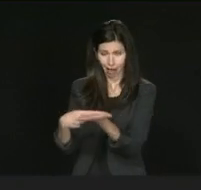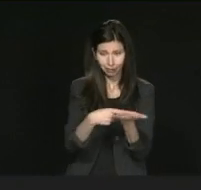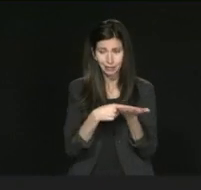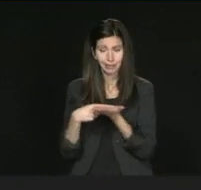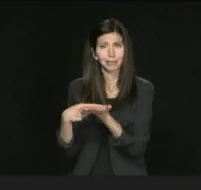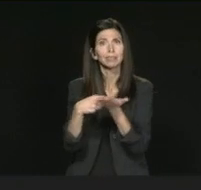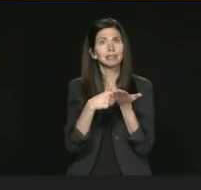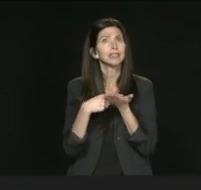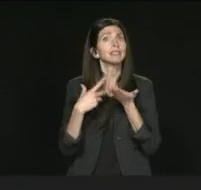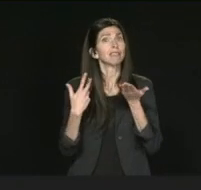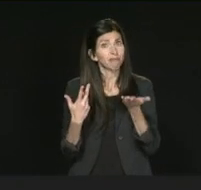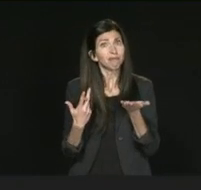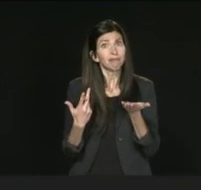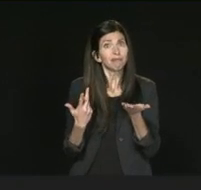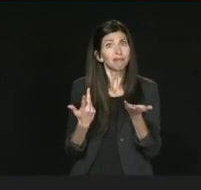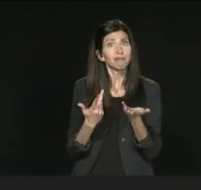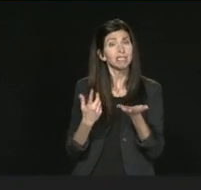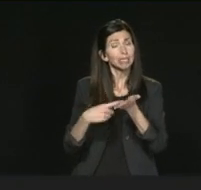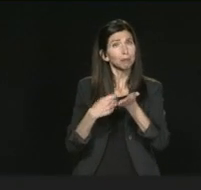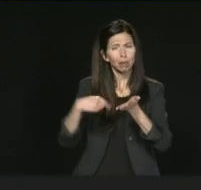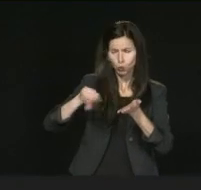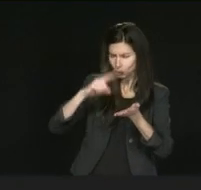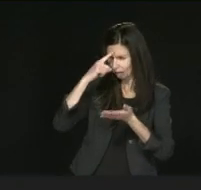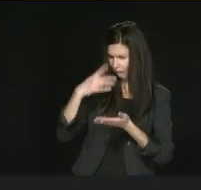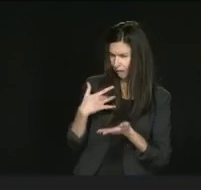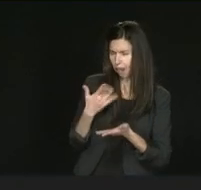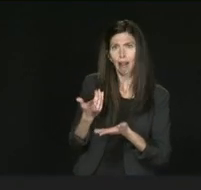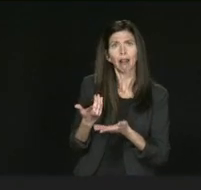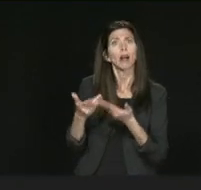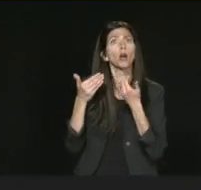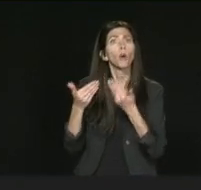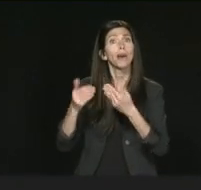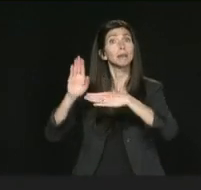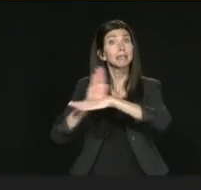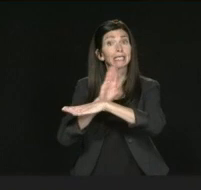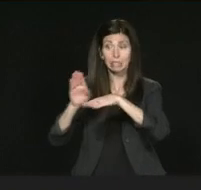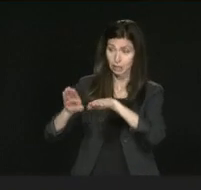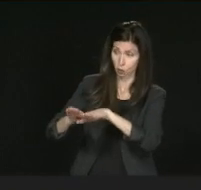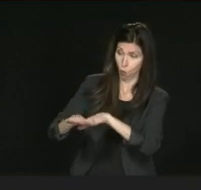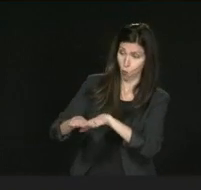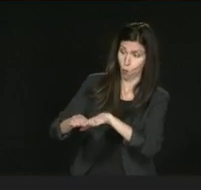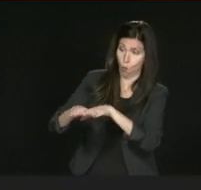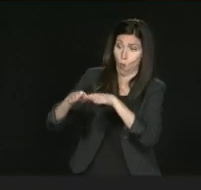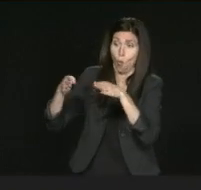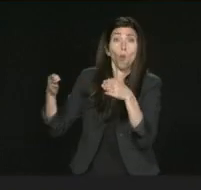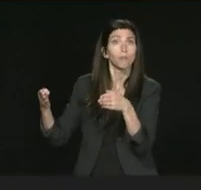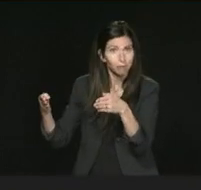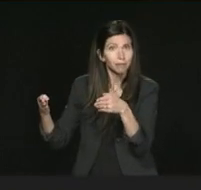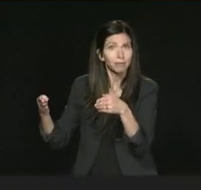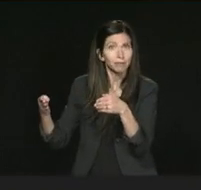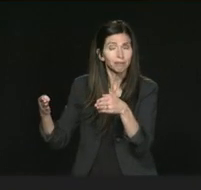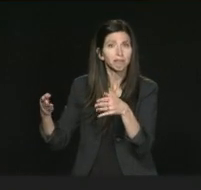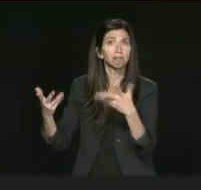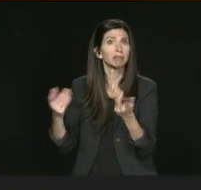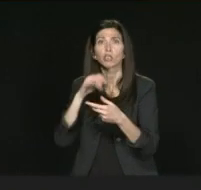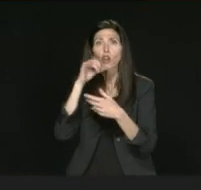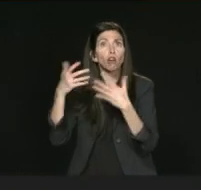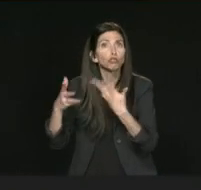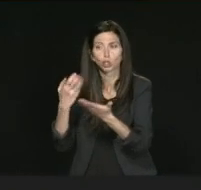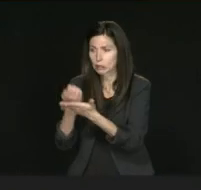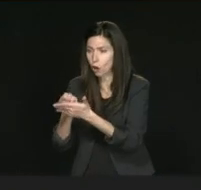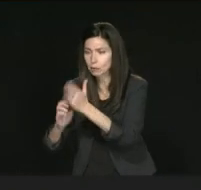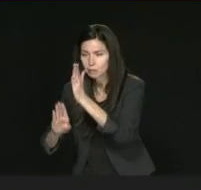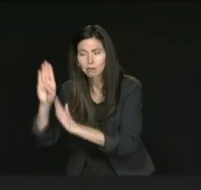that it's not just the effectiveness of the isolation or quarantine measures from a public health perspective, is what are the